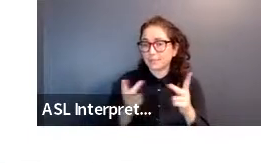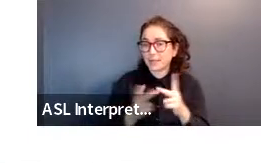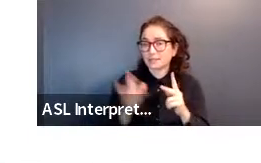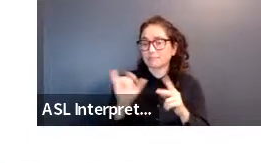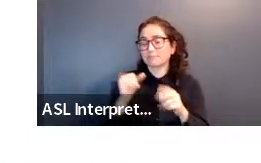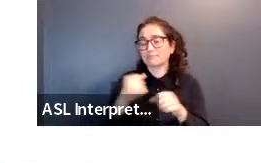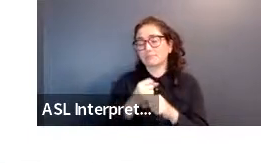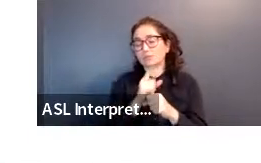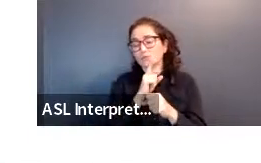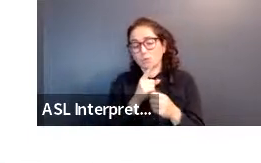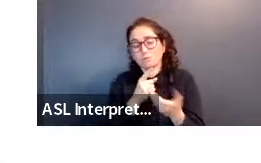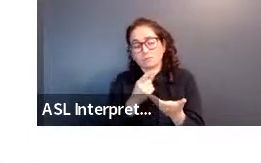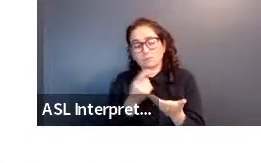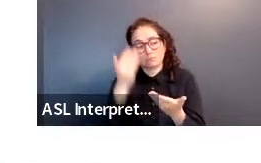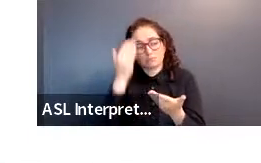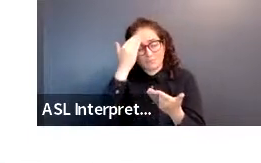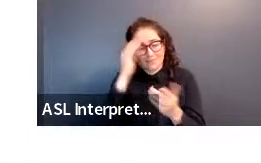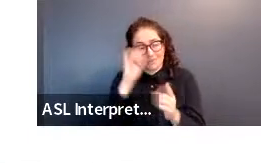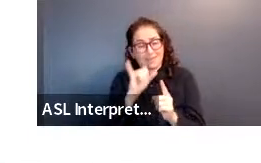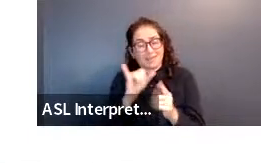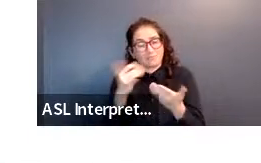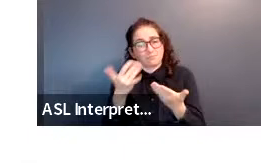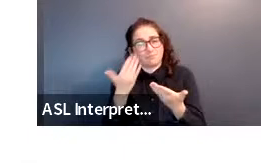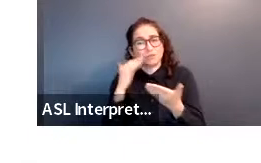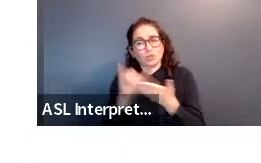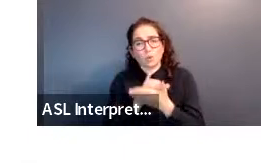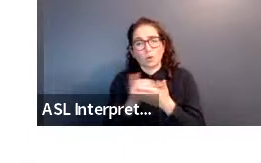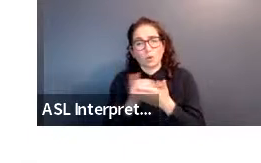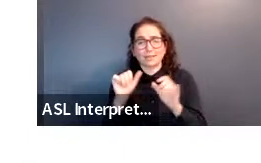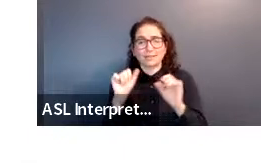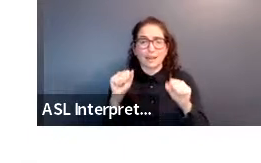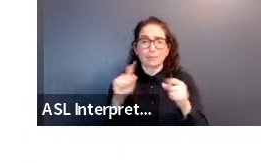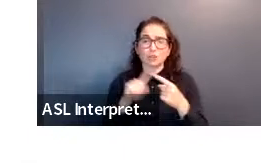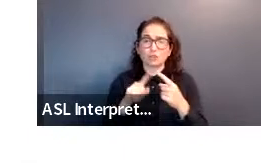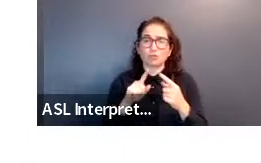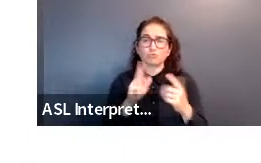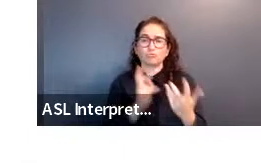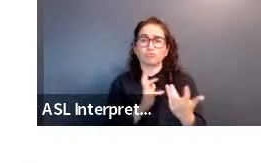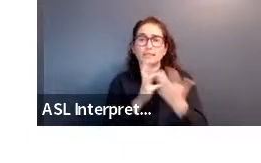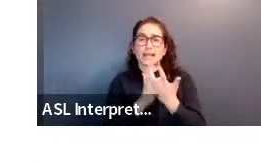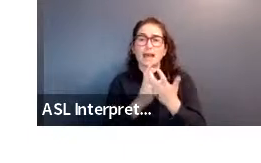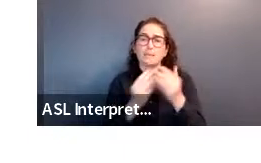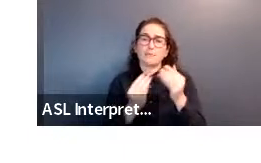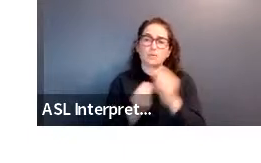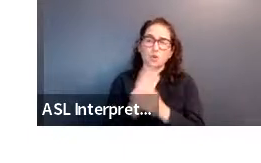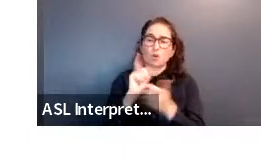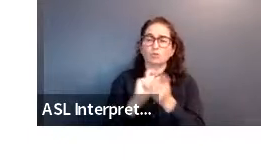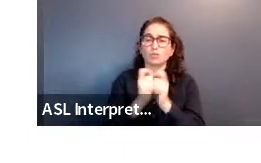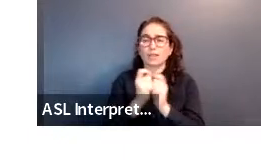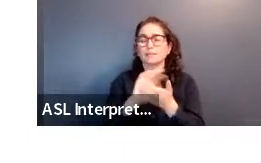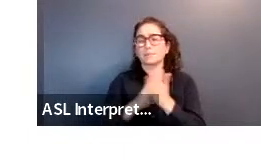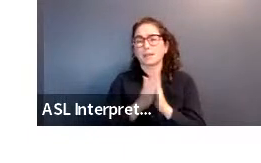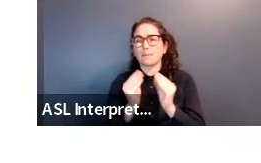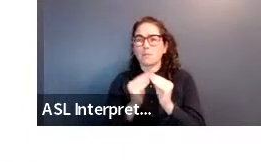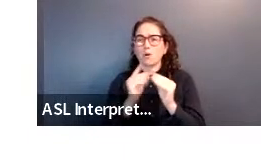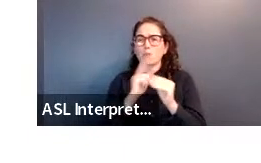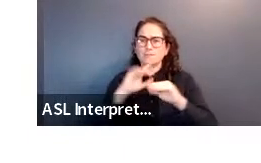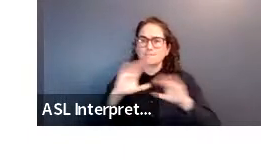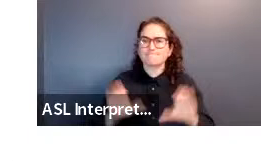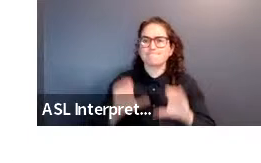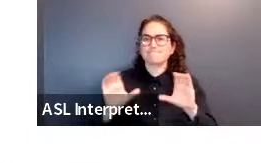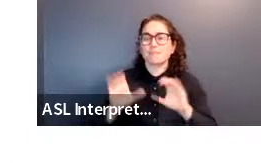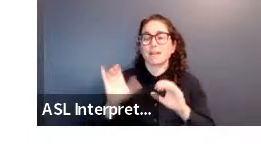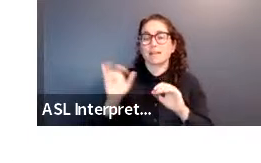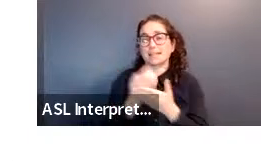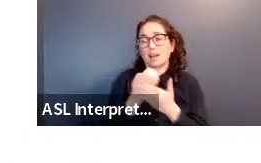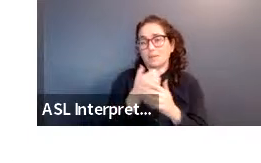that that New York is able to adapt and grow and change and become more vibrant as the economy